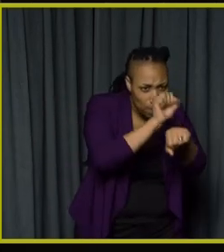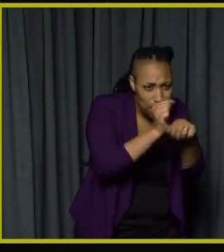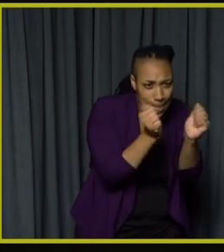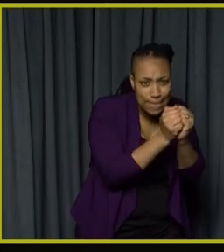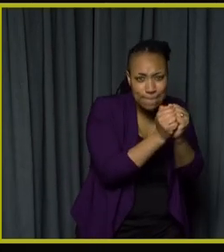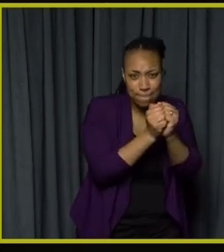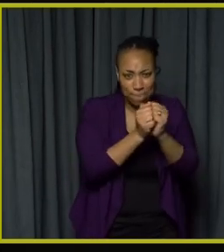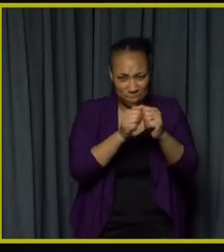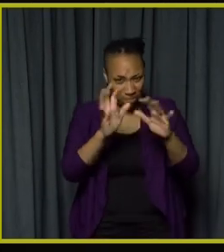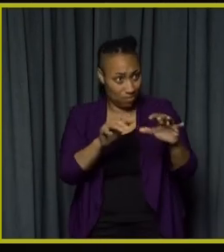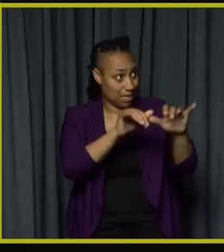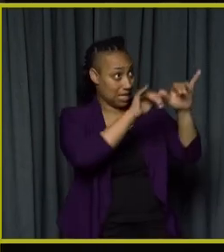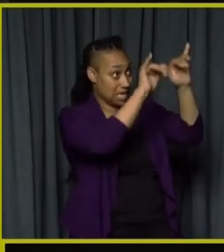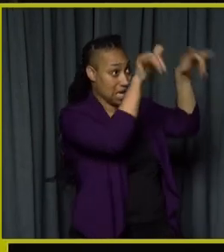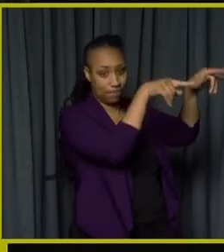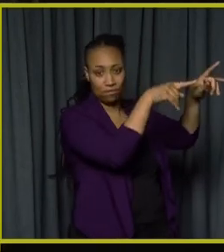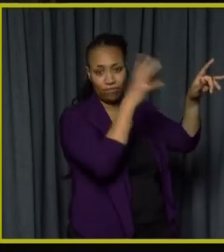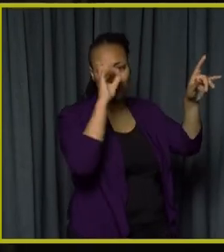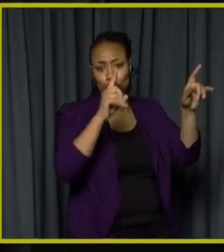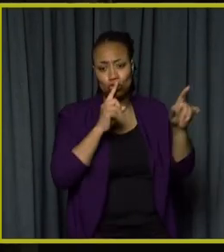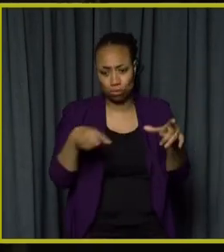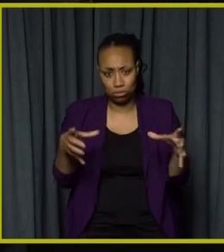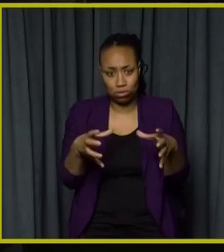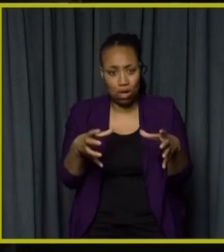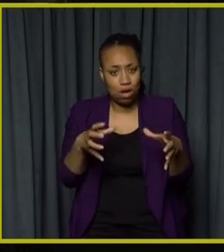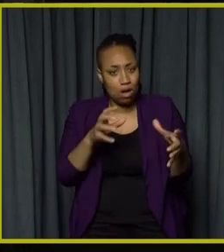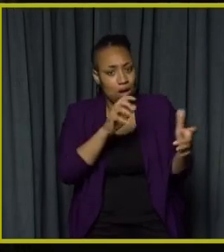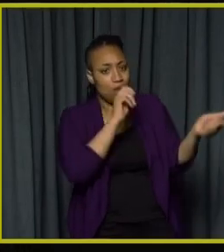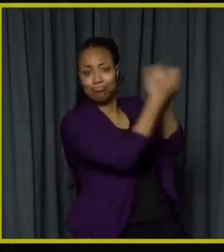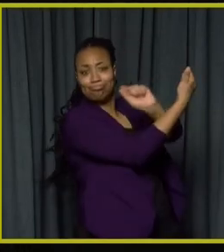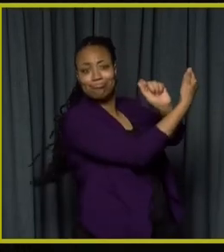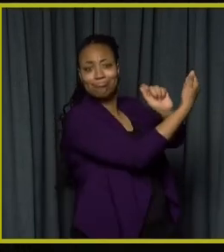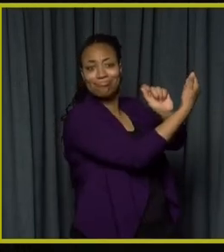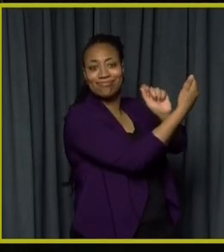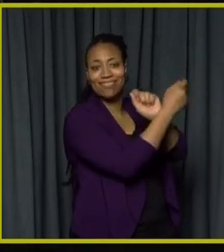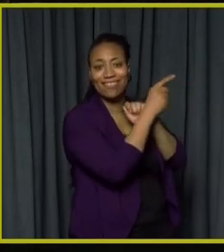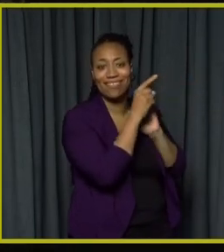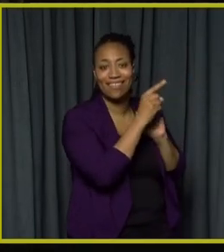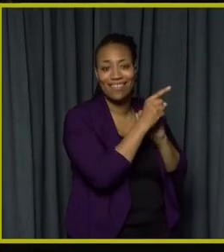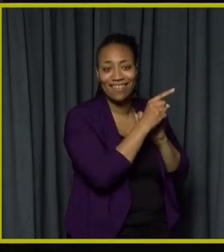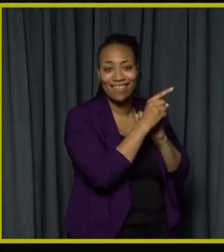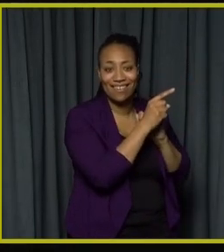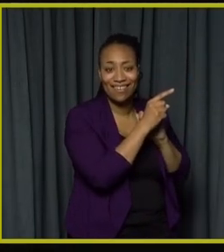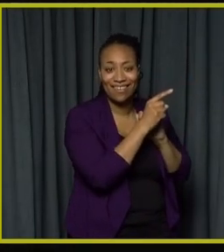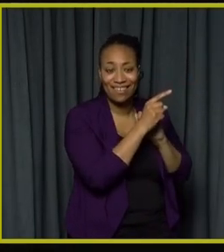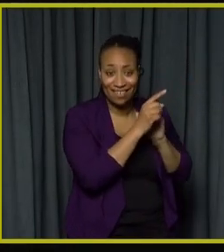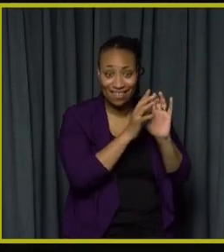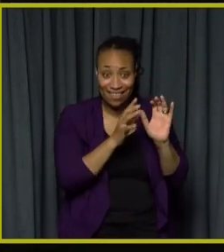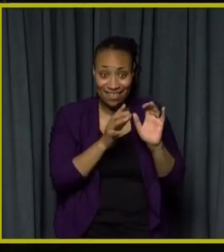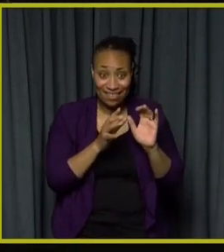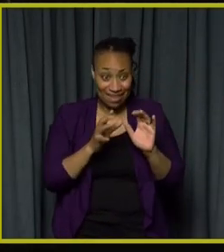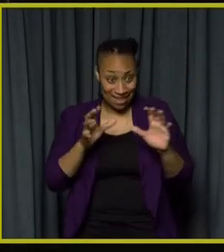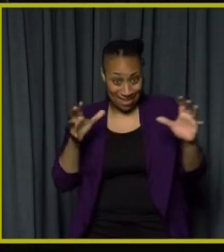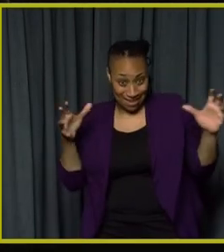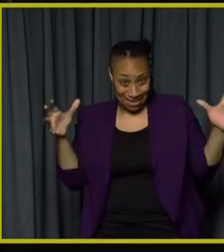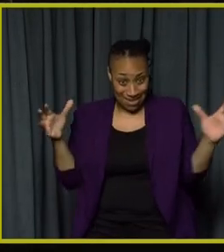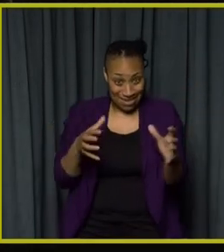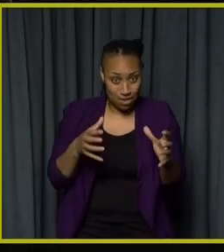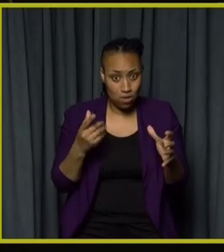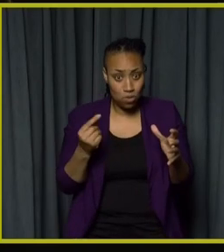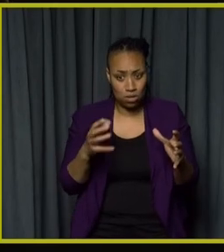to serve all people. And then finally, it's time to move together and to refuse to be divided. Our mantra